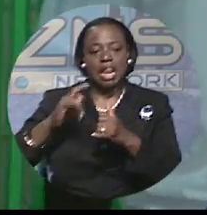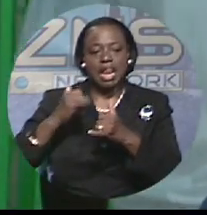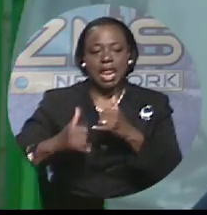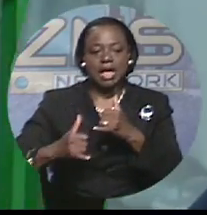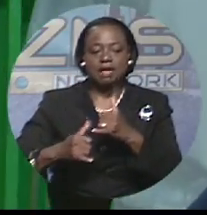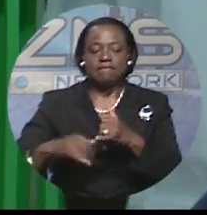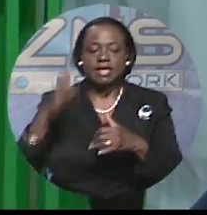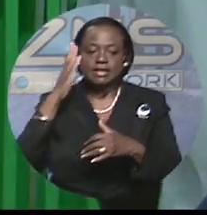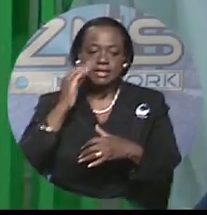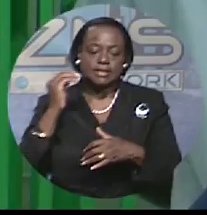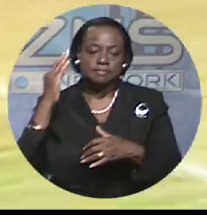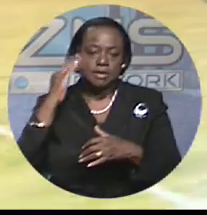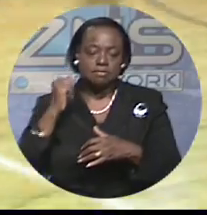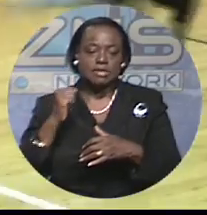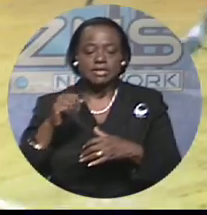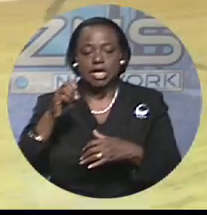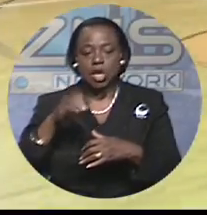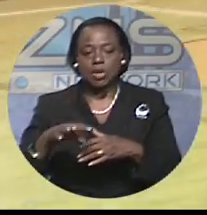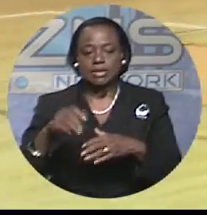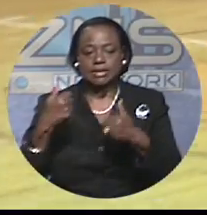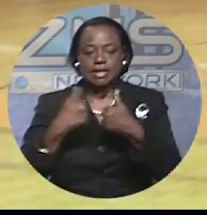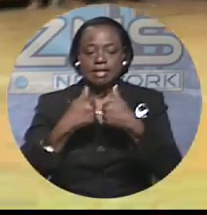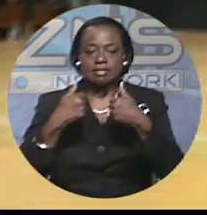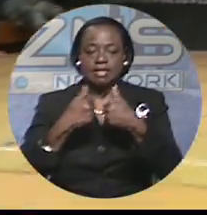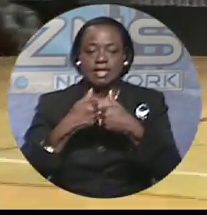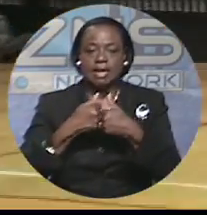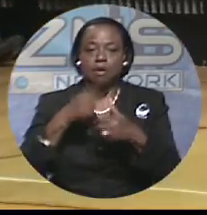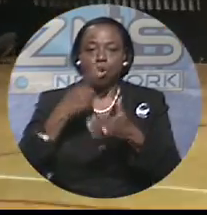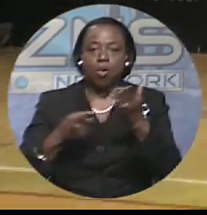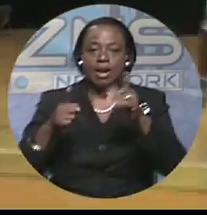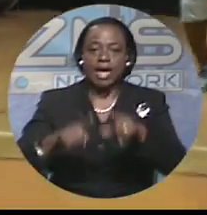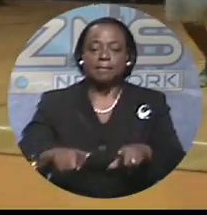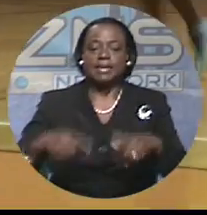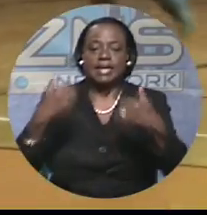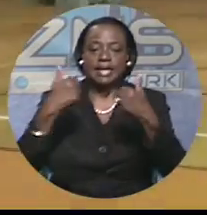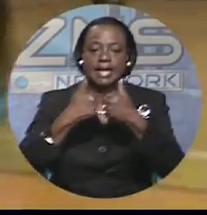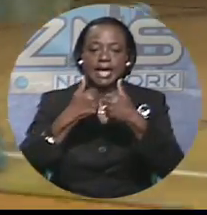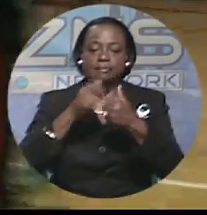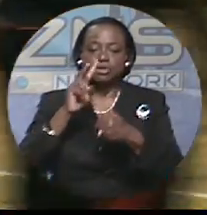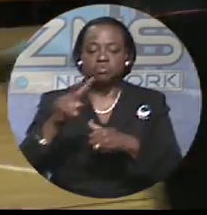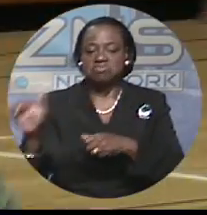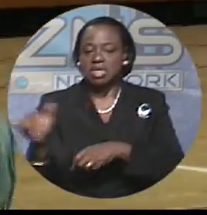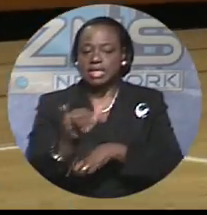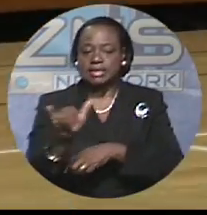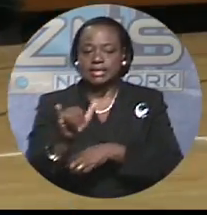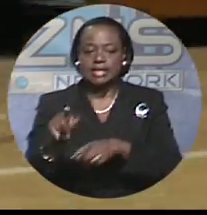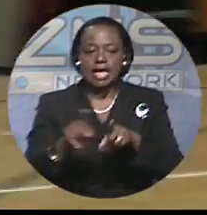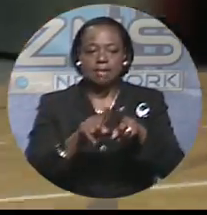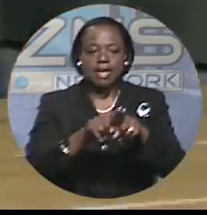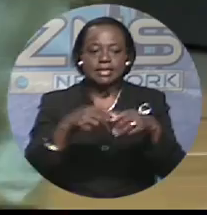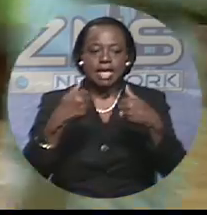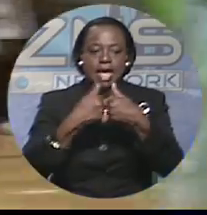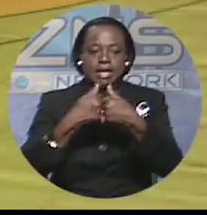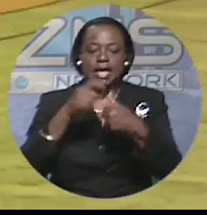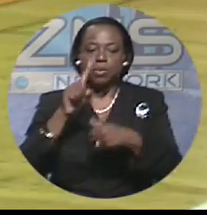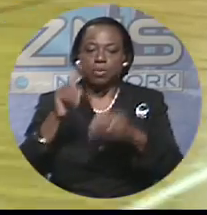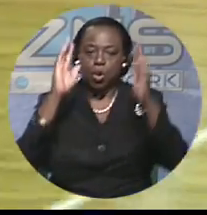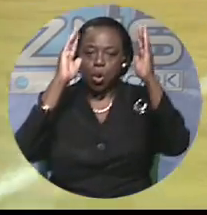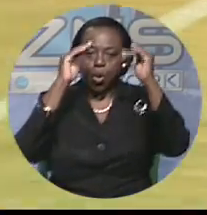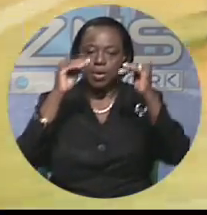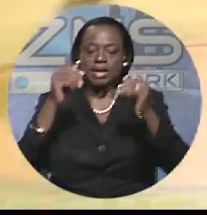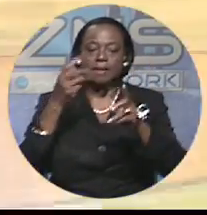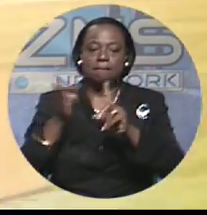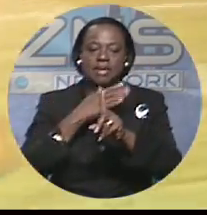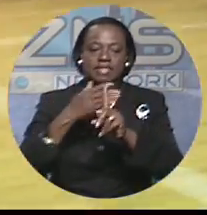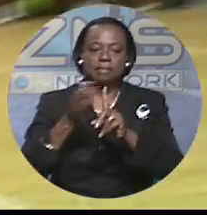that, they lost the game. What's going to happen come game two? Same repeat as game number one, and hopefully we can beat them by at least 10, 15